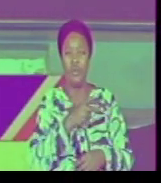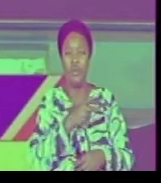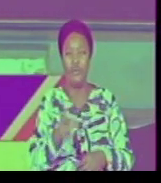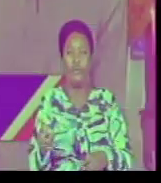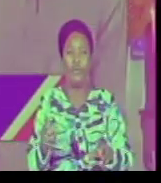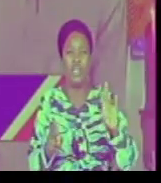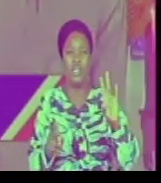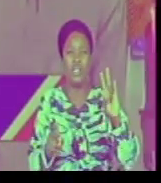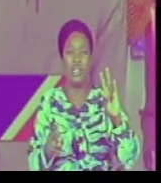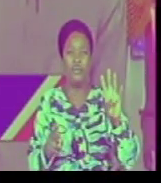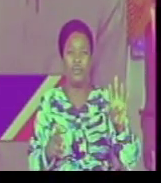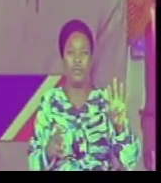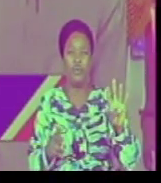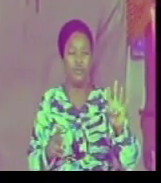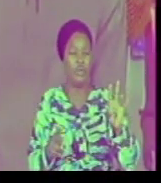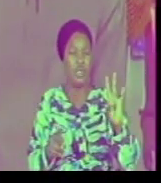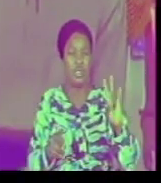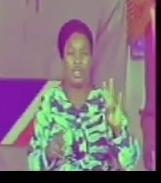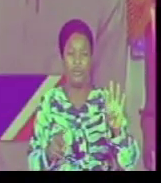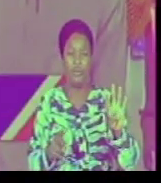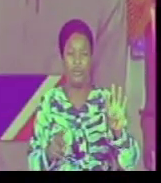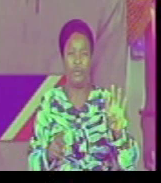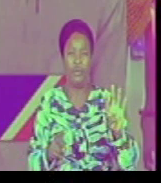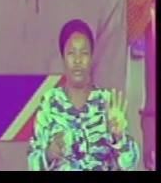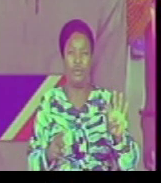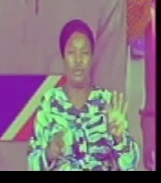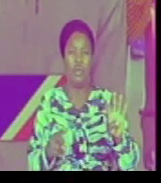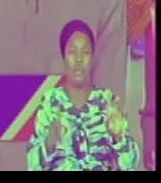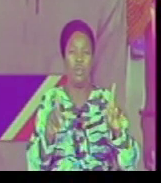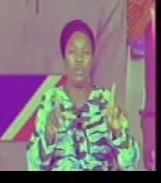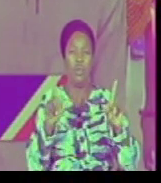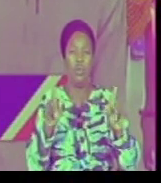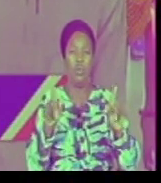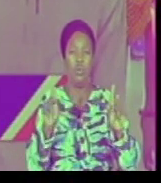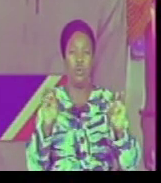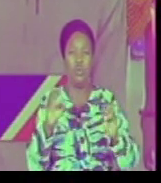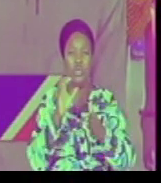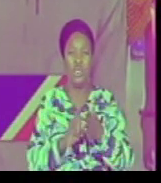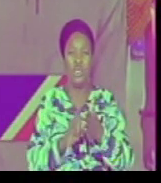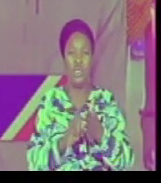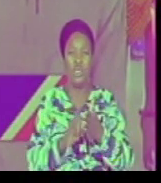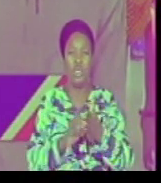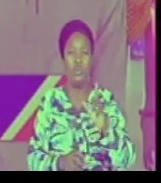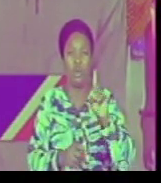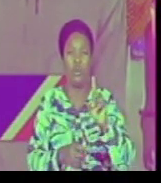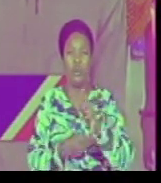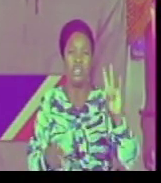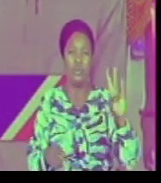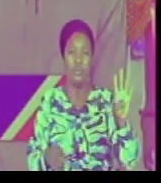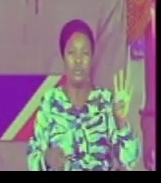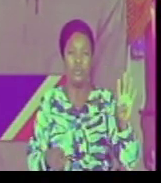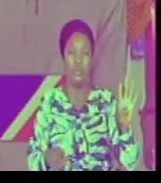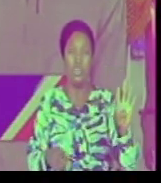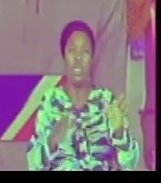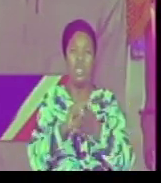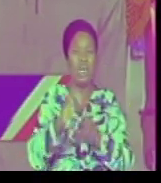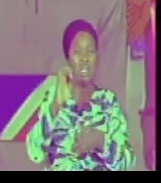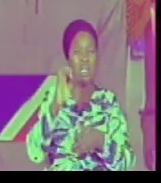Luke chapter 1 verse 74. In Luke chapter 1 verse 74, that he will grant unto